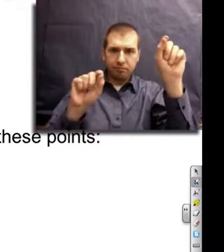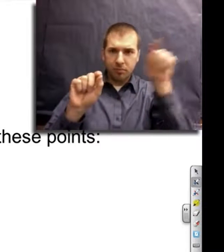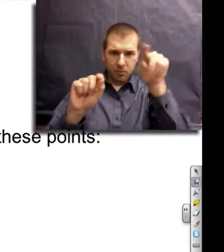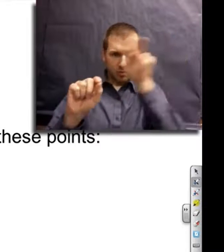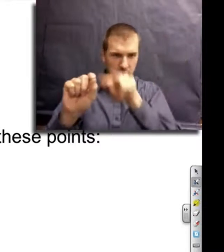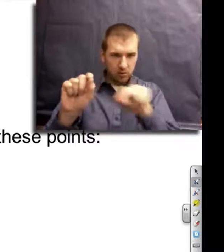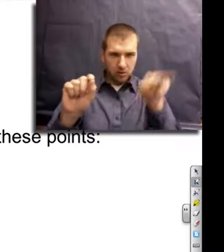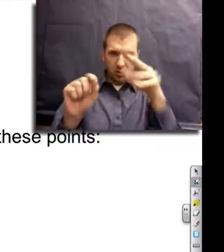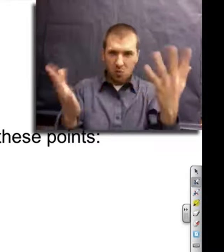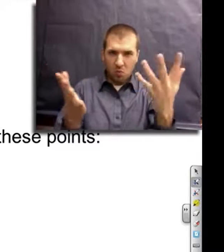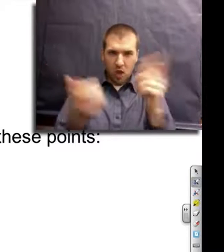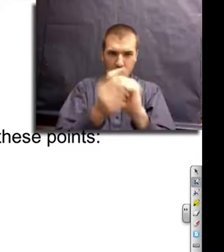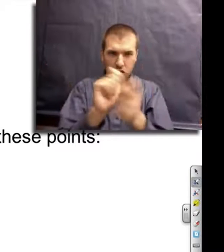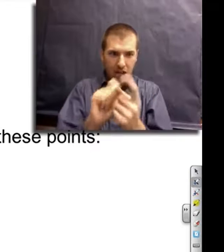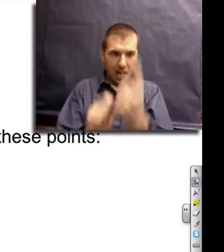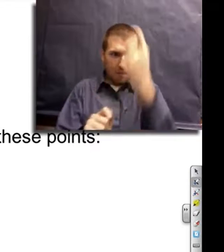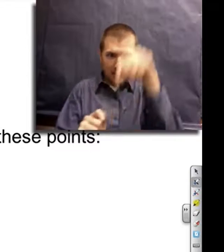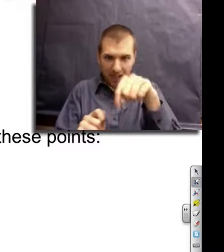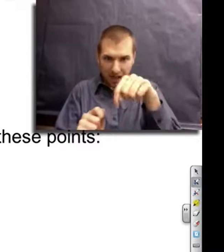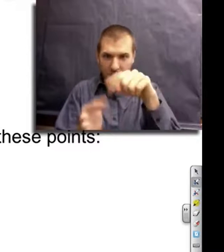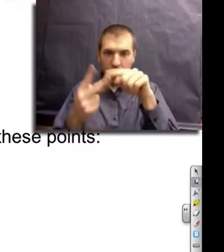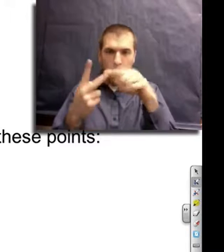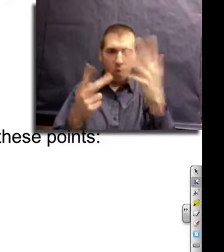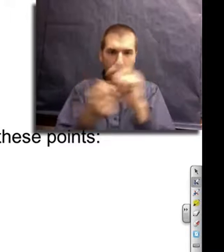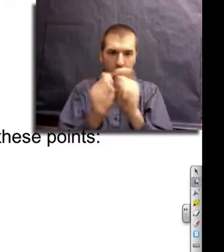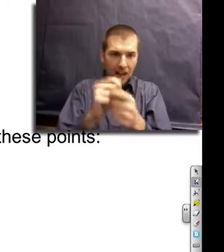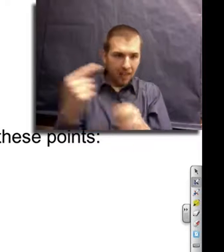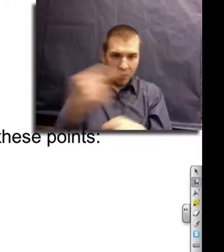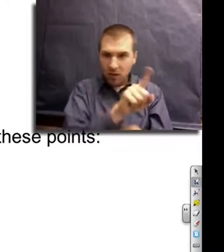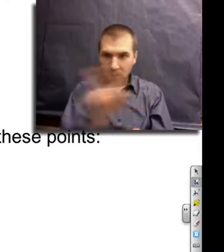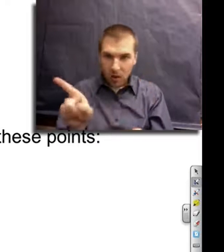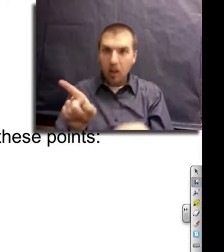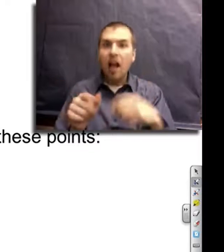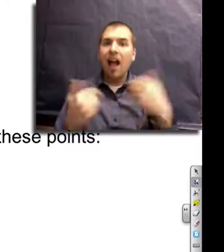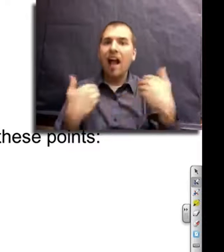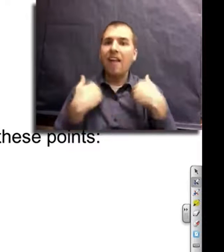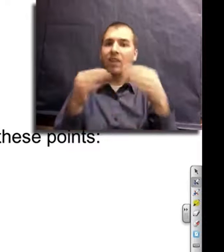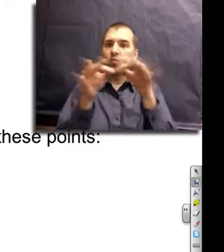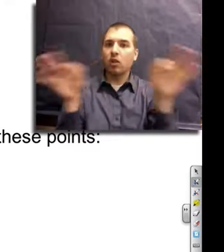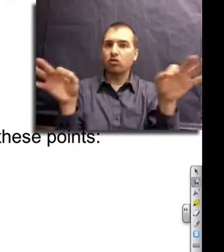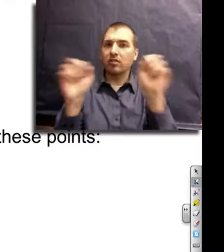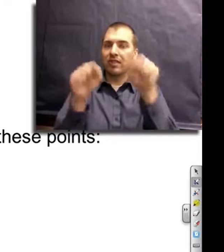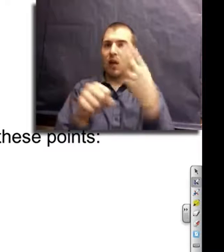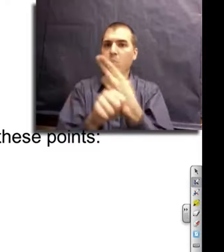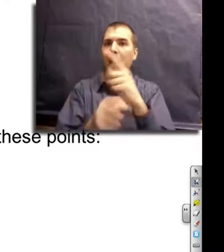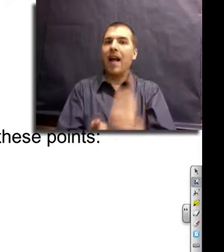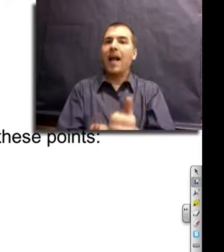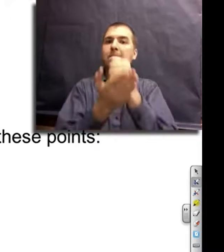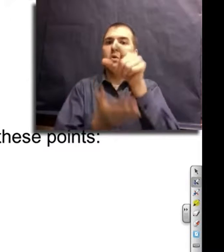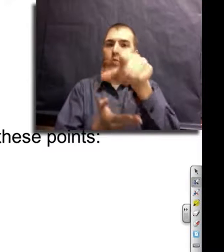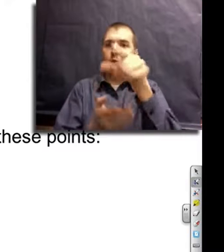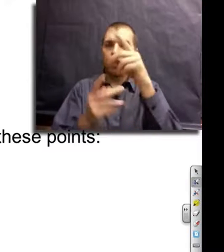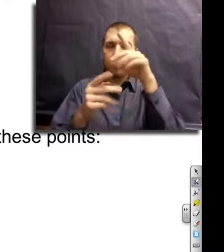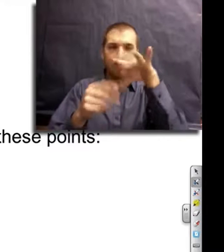points, and we have to figure out is it going up and down, left and right. So there's an